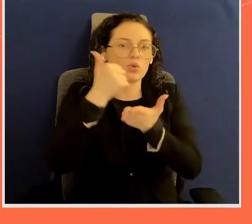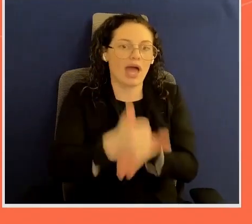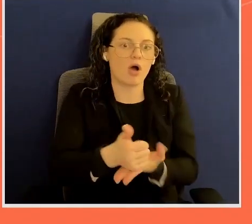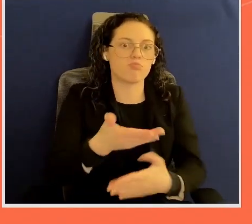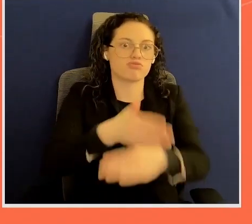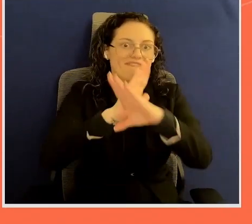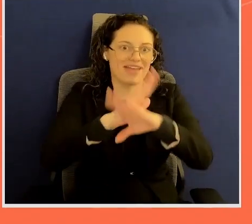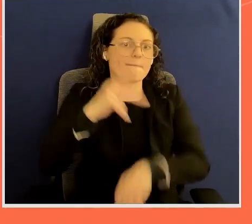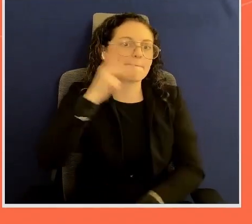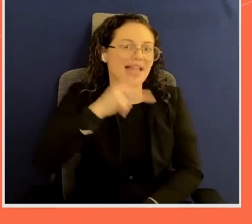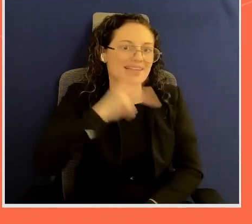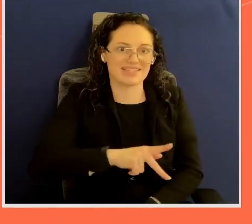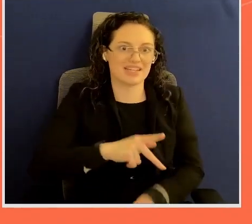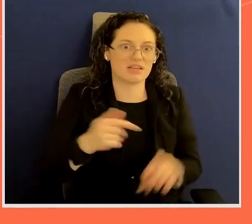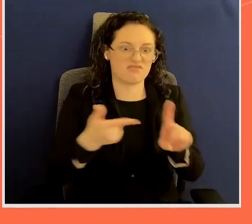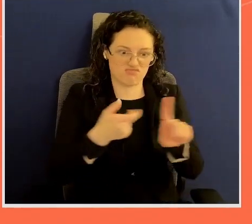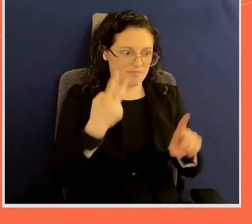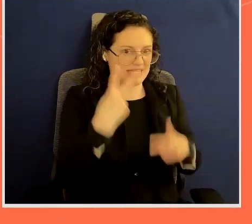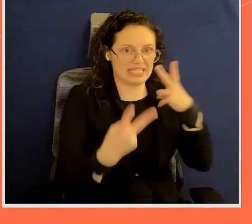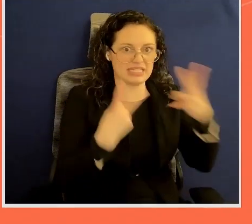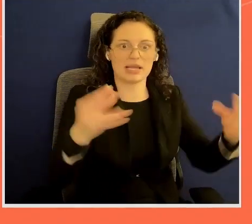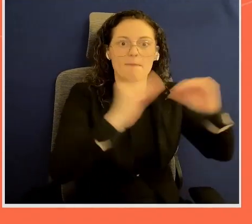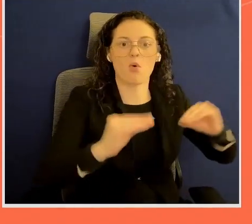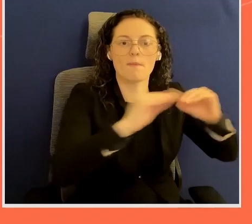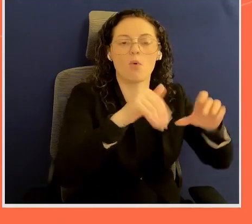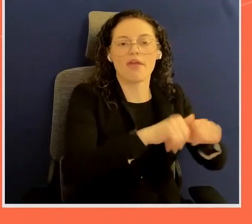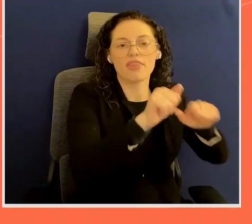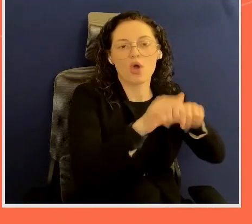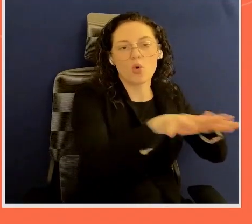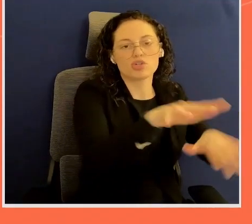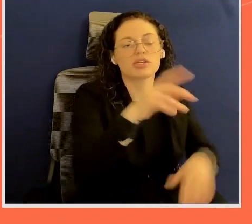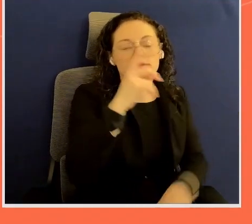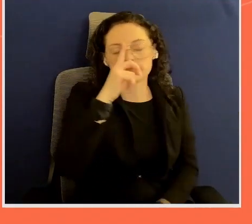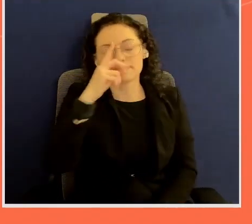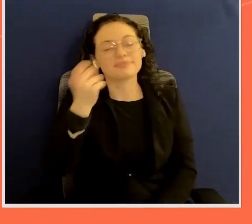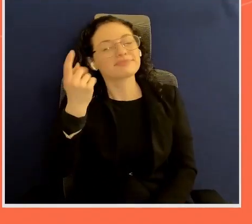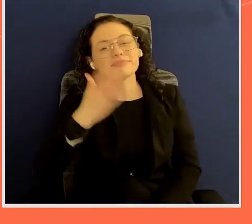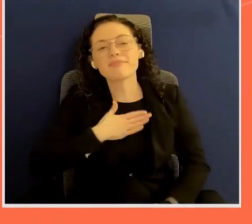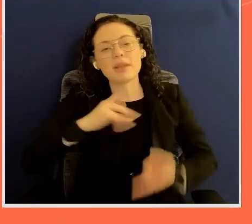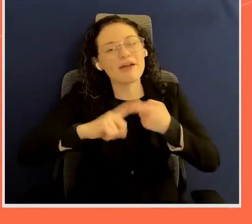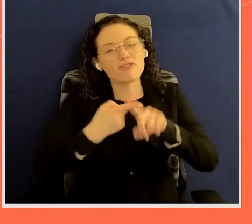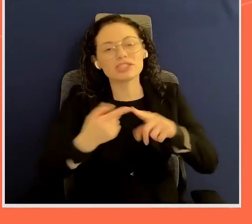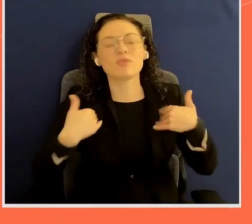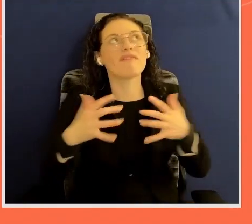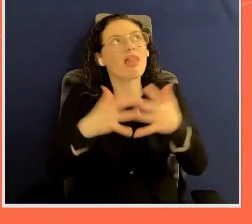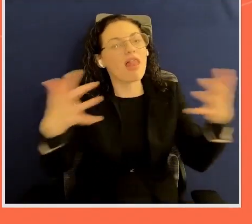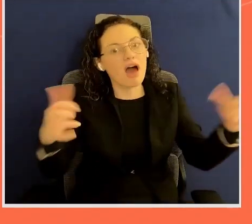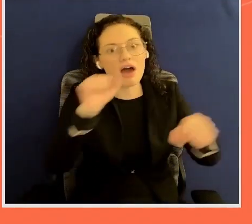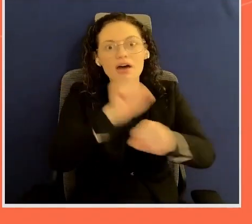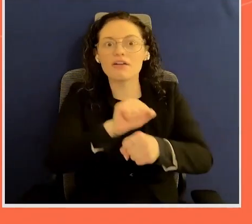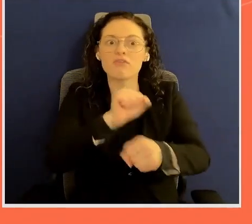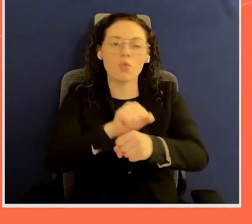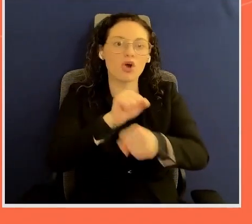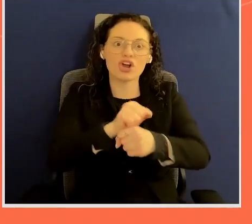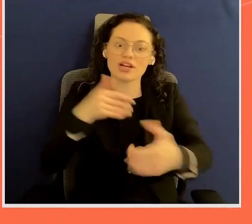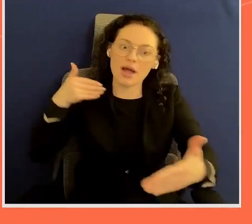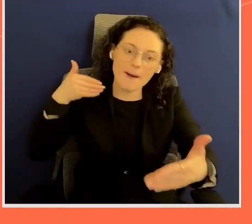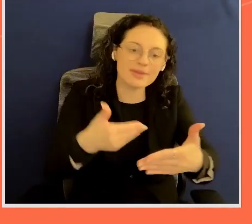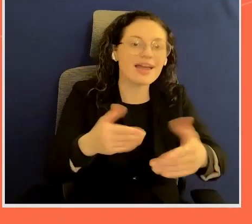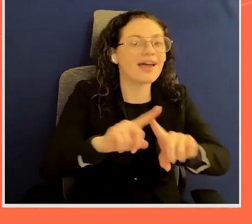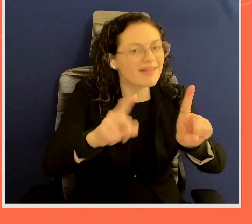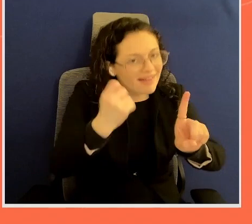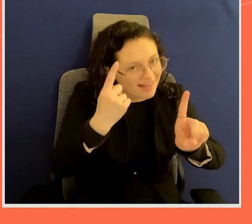be about implementation of the promises, plus, and the plus is bringing other countries